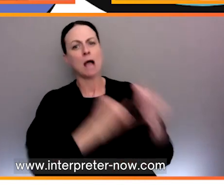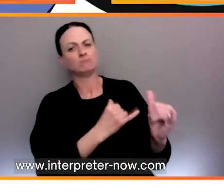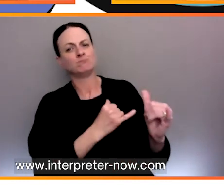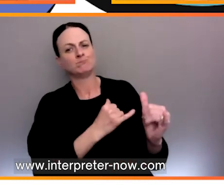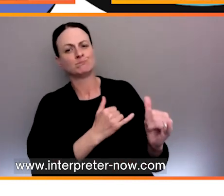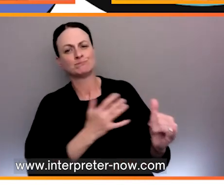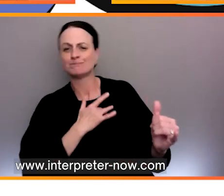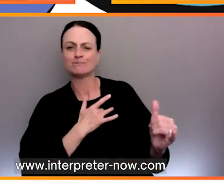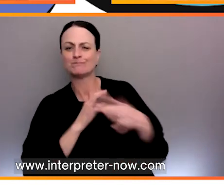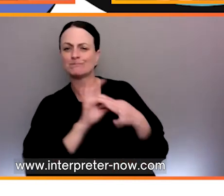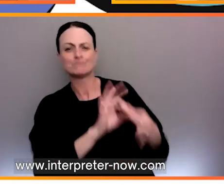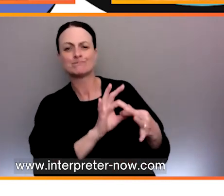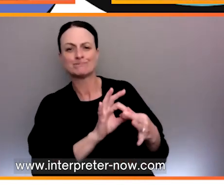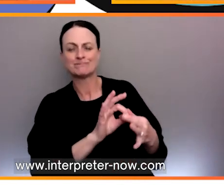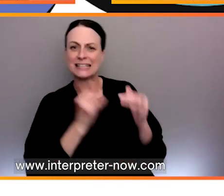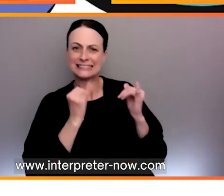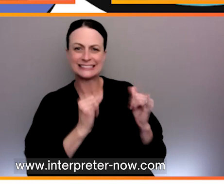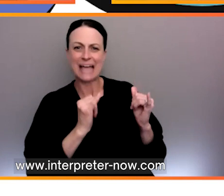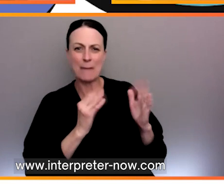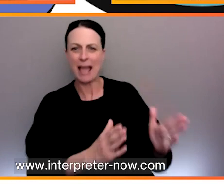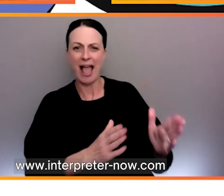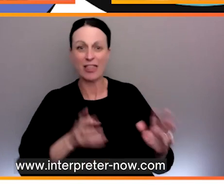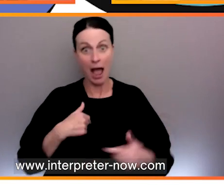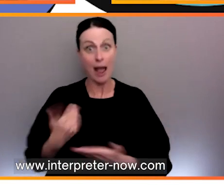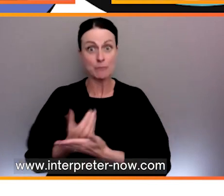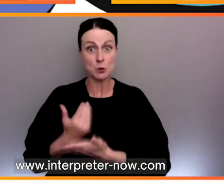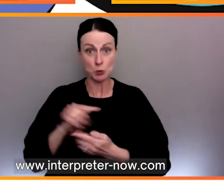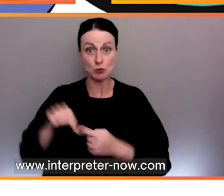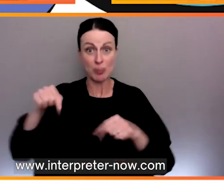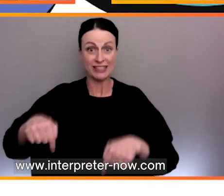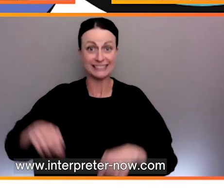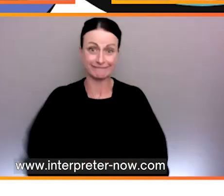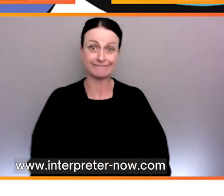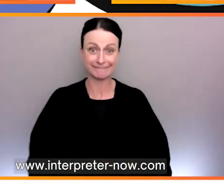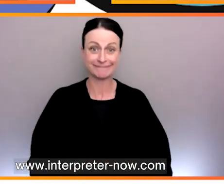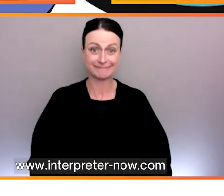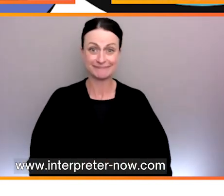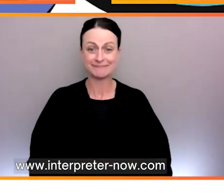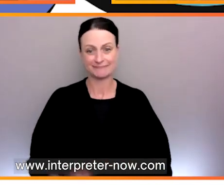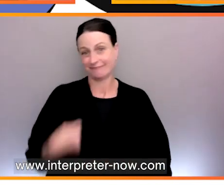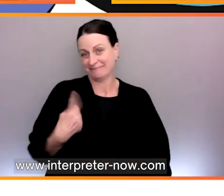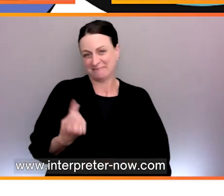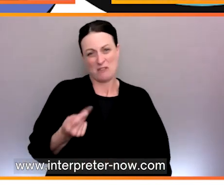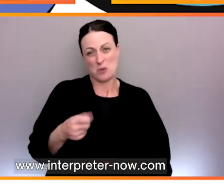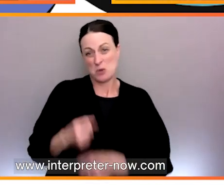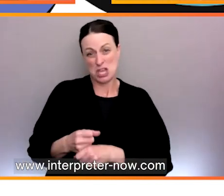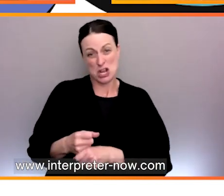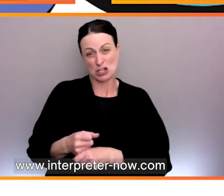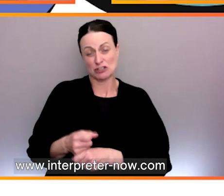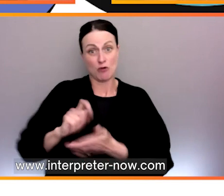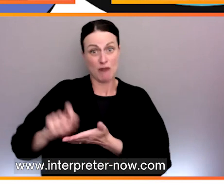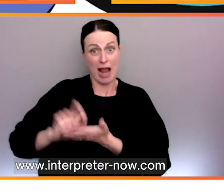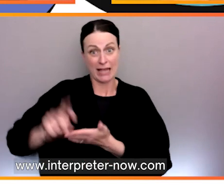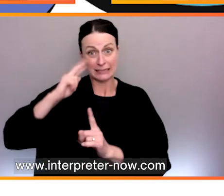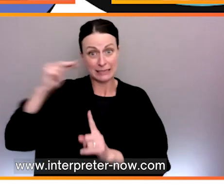myself and because I was interviewing people, I just started to hear about bullying in such a way that it kind of fit